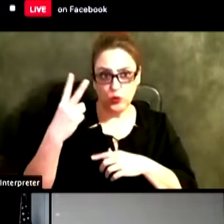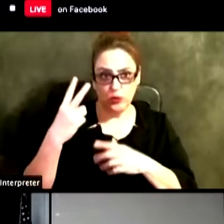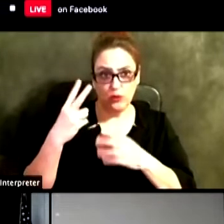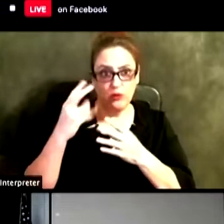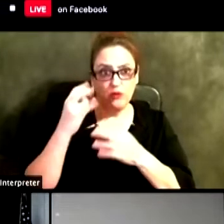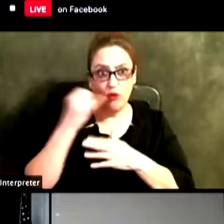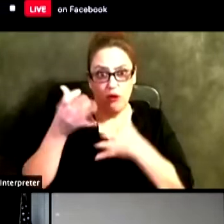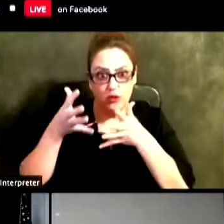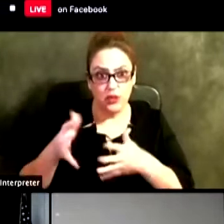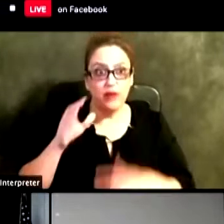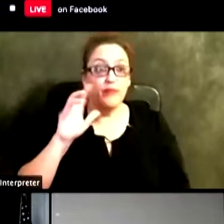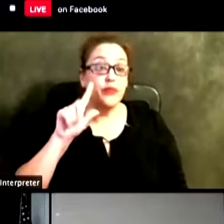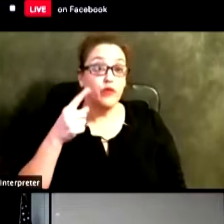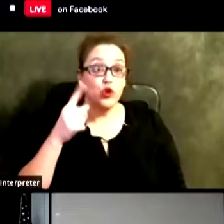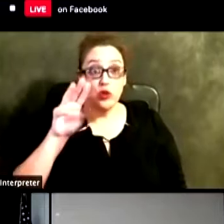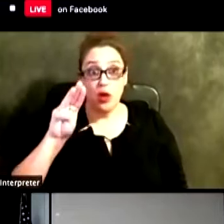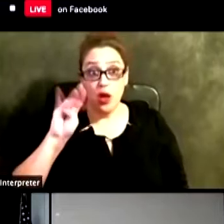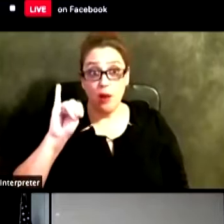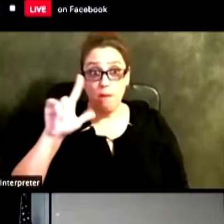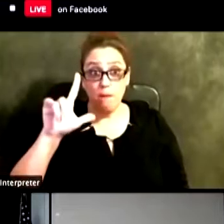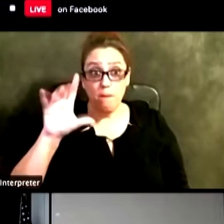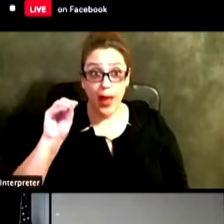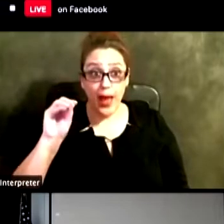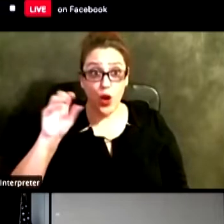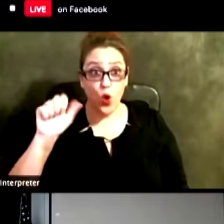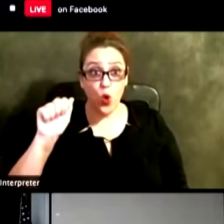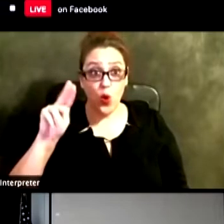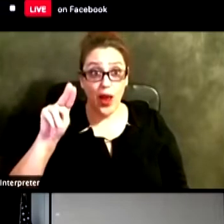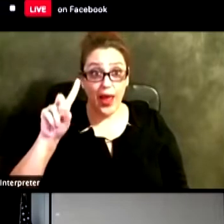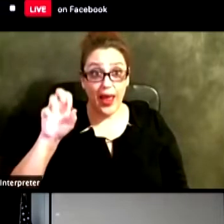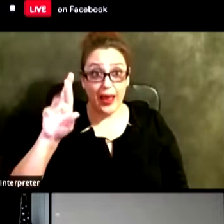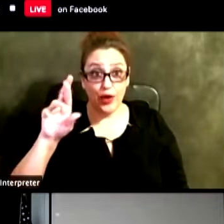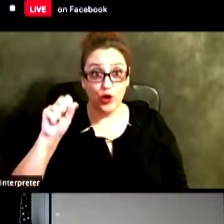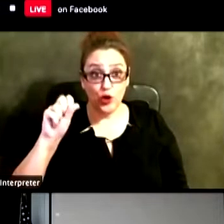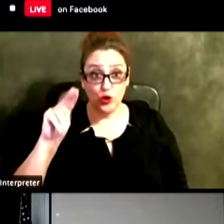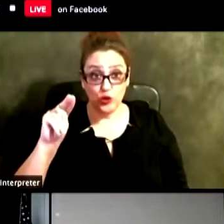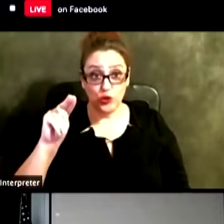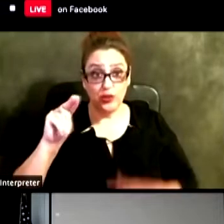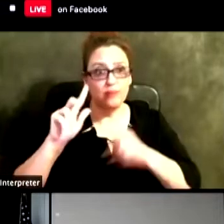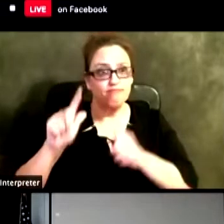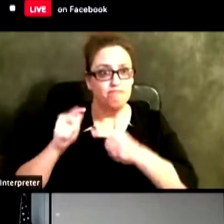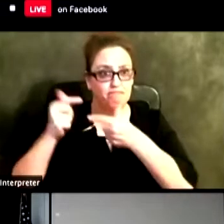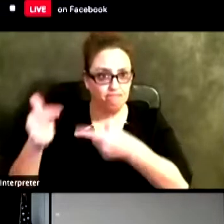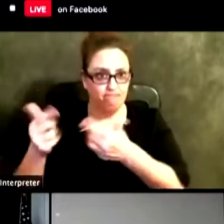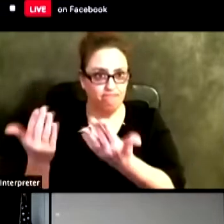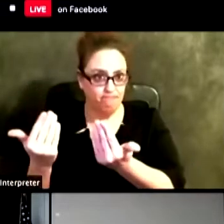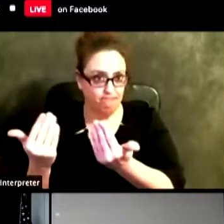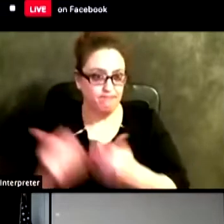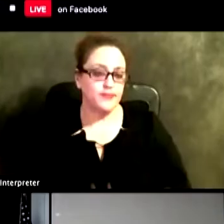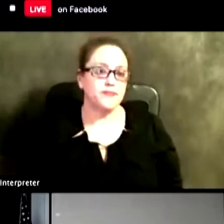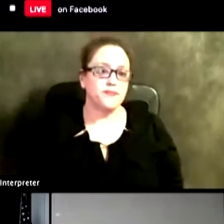Milo Anderson. Milo is calling. And Milo, if you're there, please go ahead.